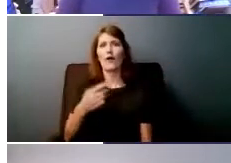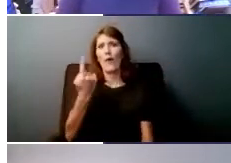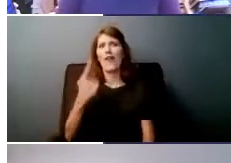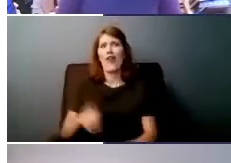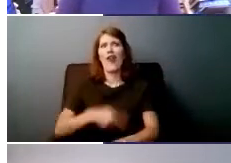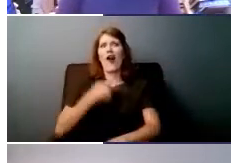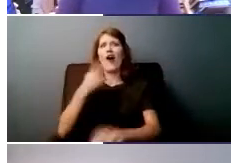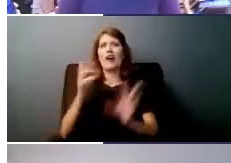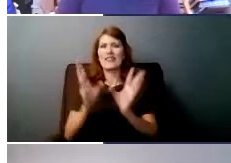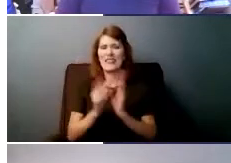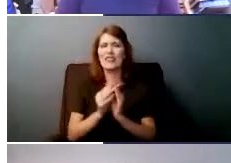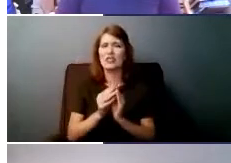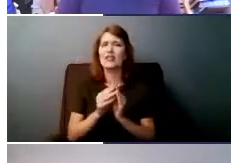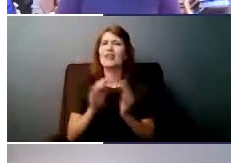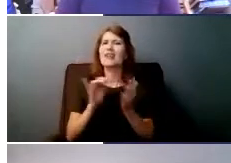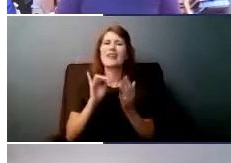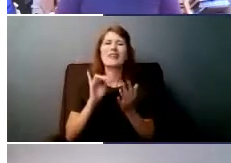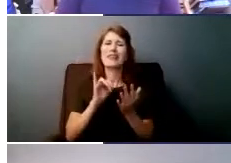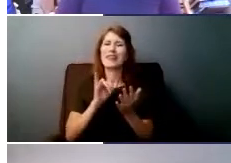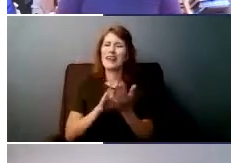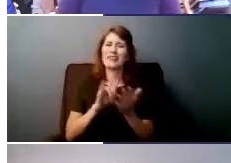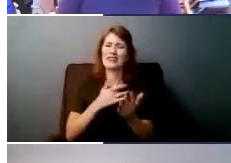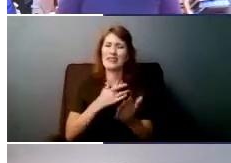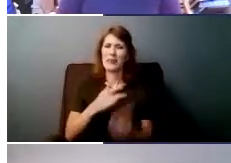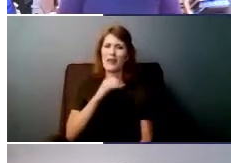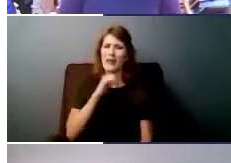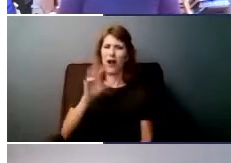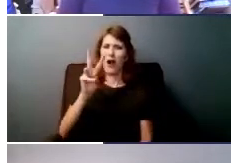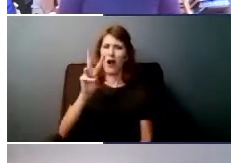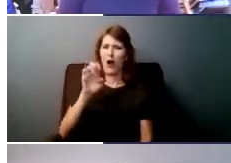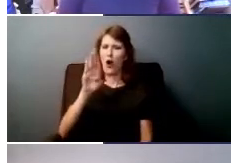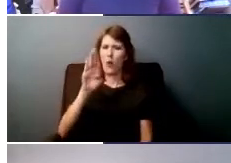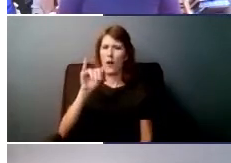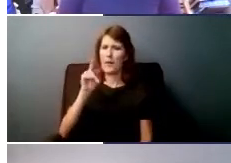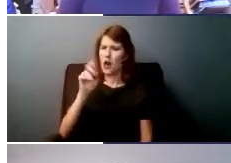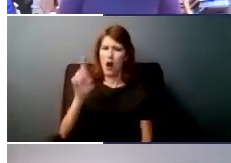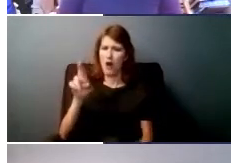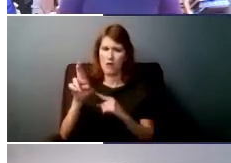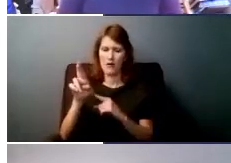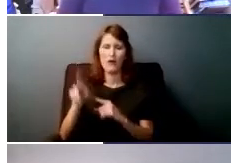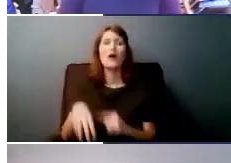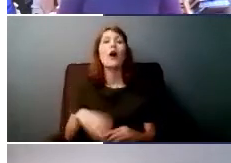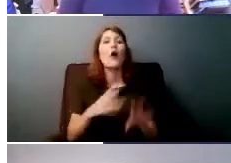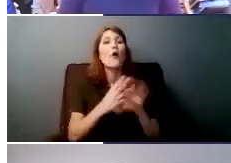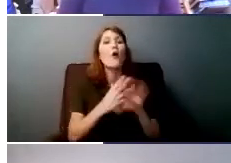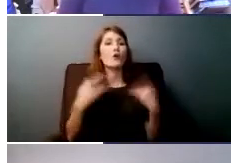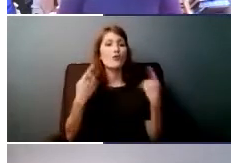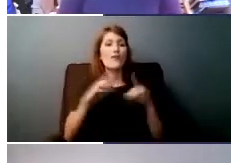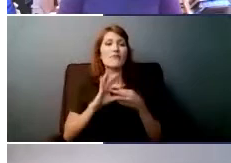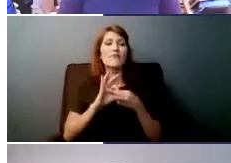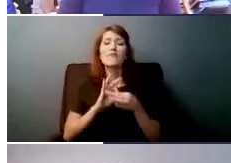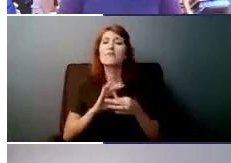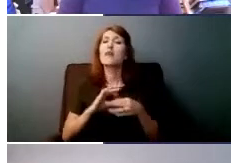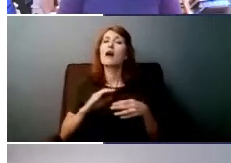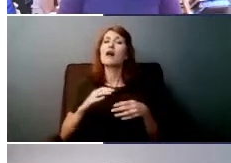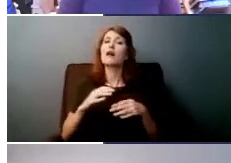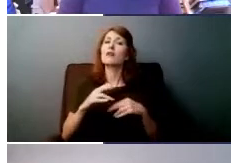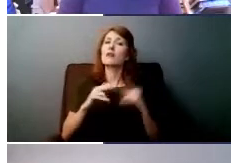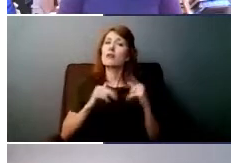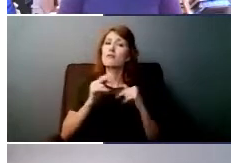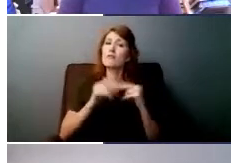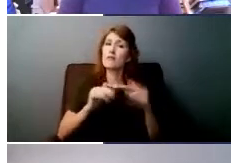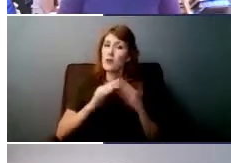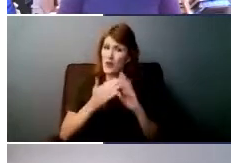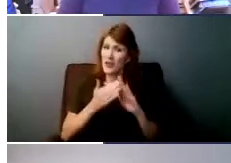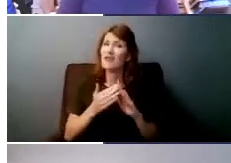where the webinar is not a virtual event comes into play. Virtual events are about community building in one way or another, and that's why the